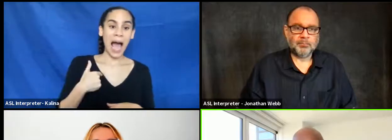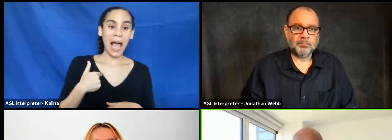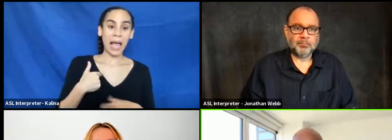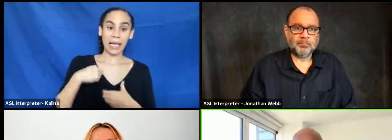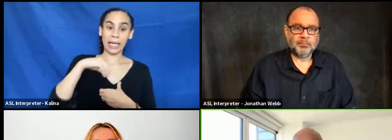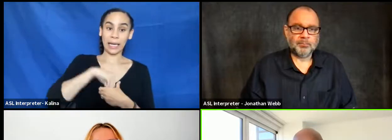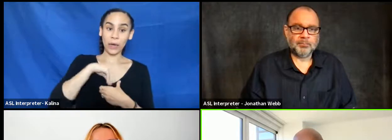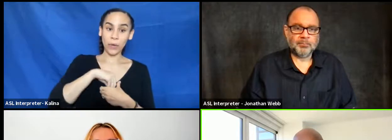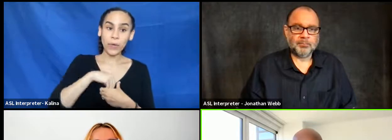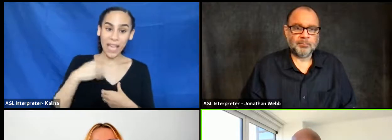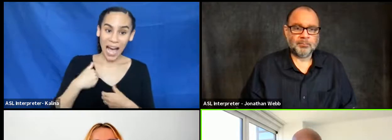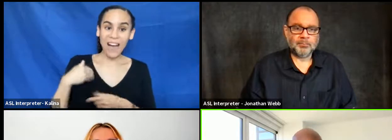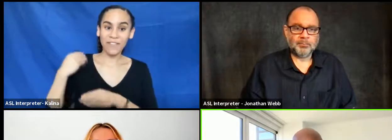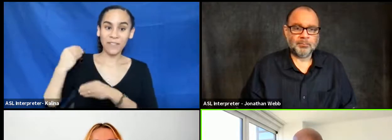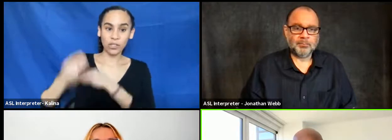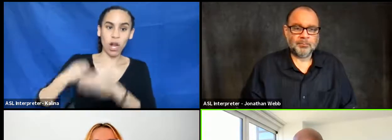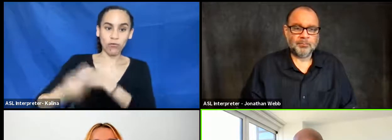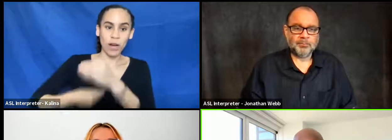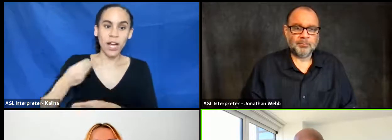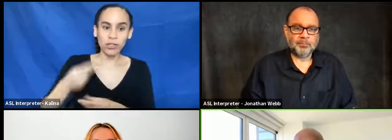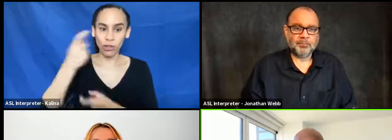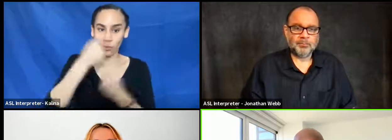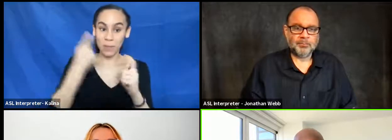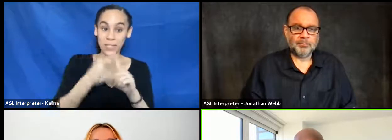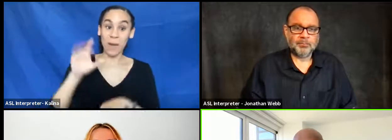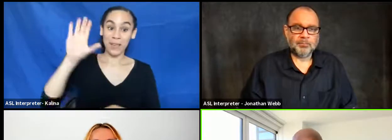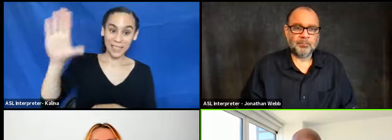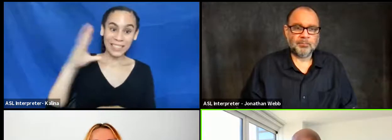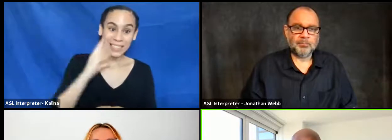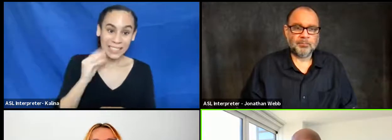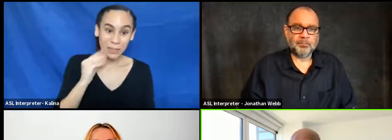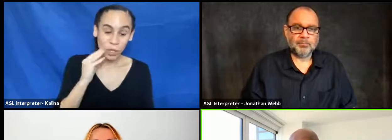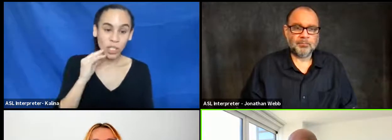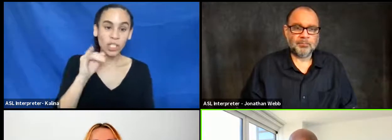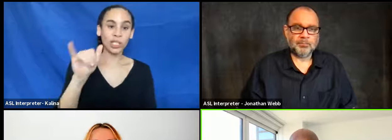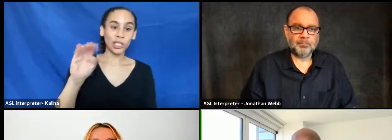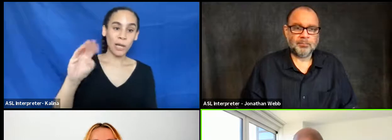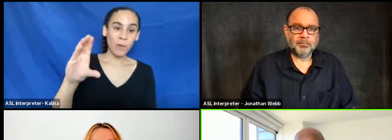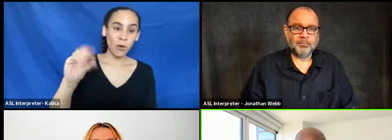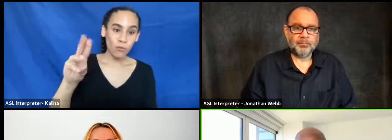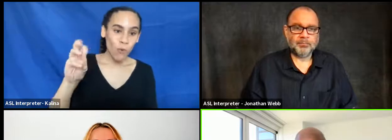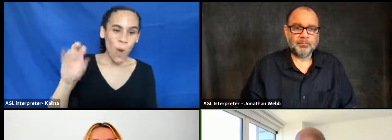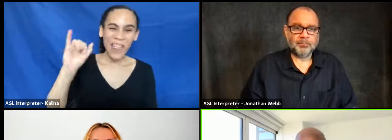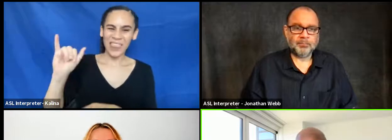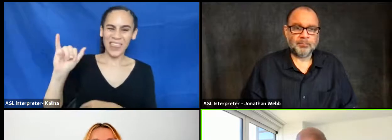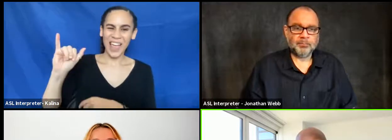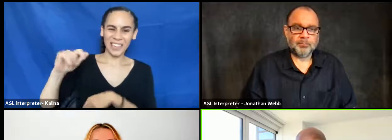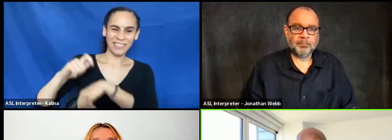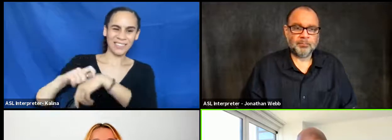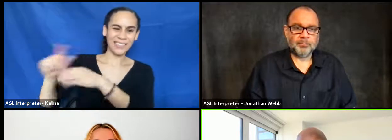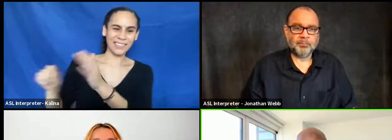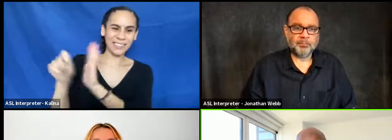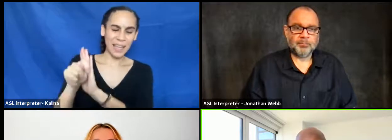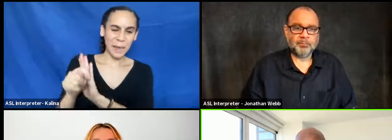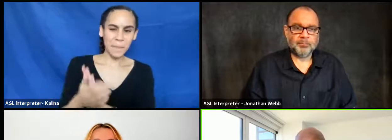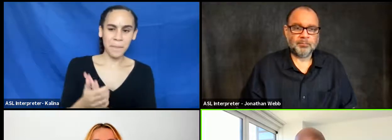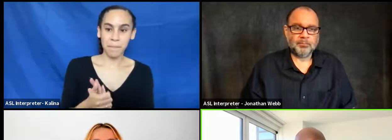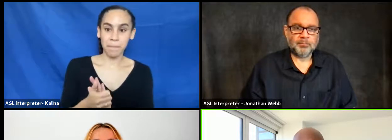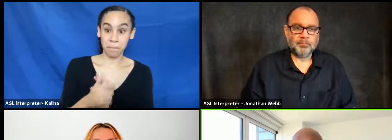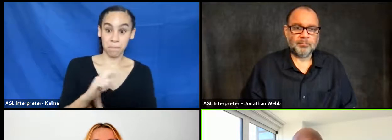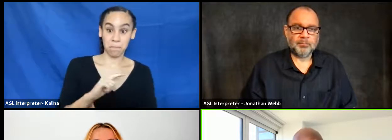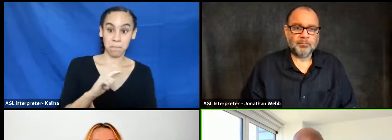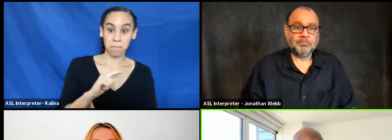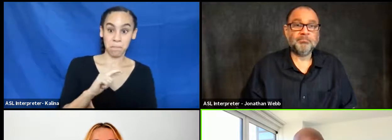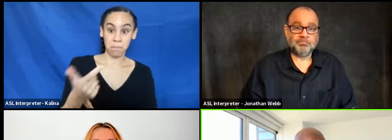inherently have some generational trauma from his experience, from growing up Jim Crow and that era, pre-Jim Crow era, and